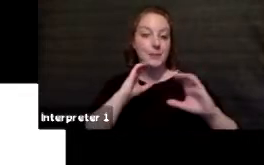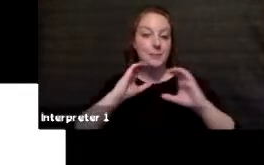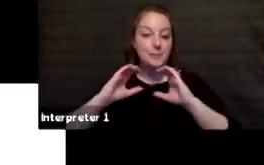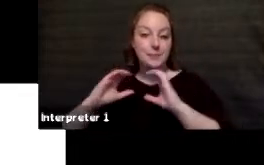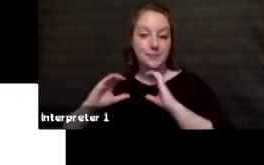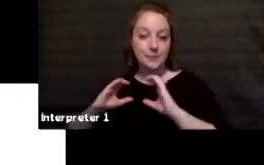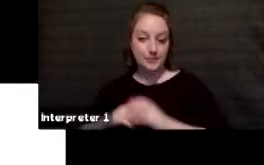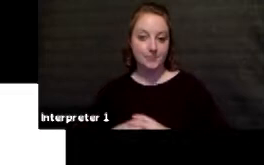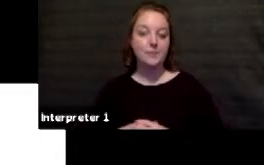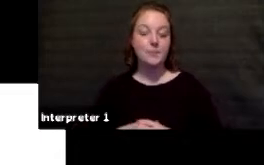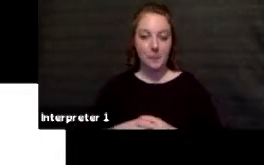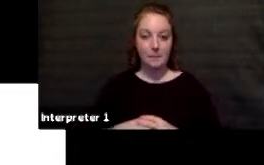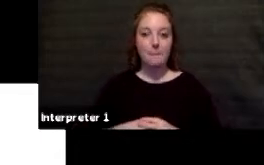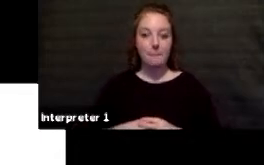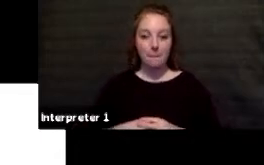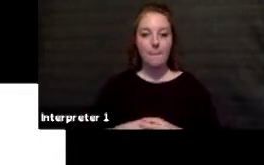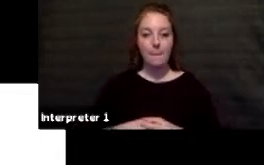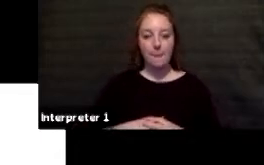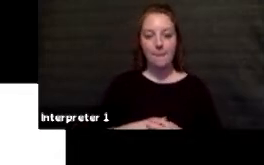community as well.